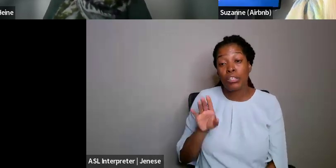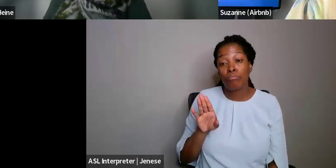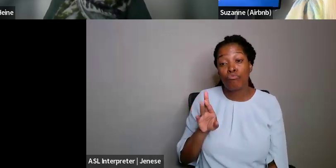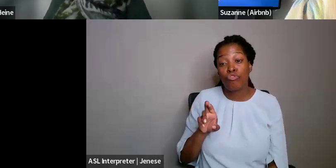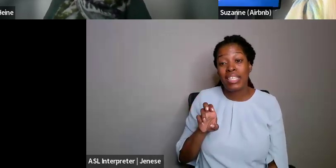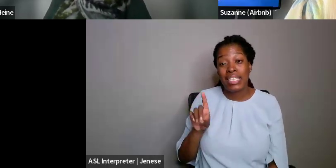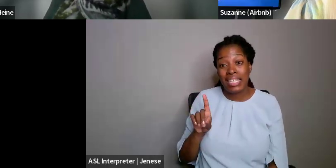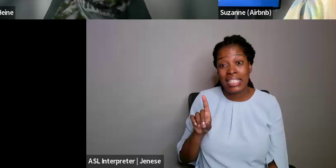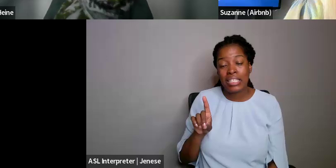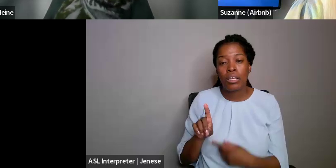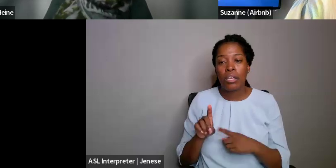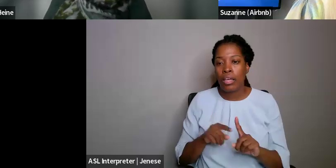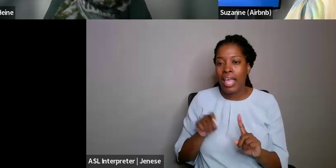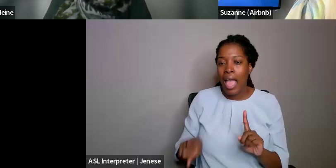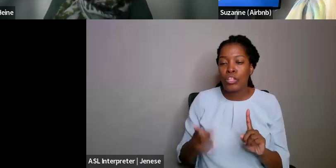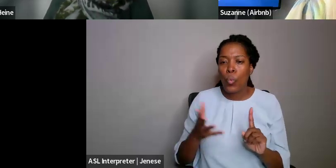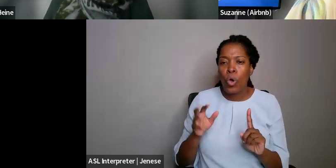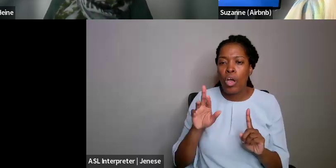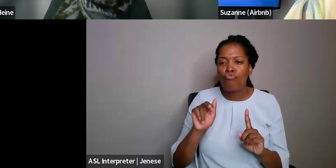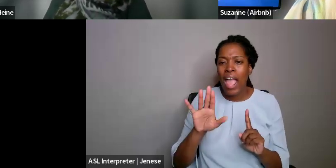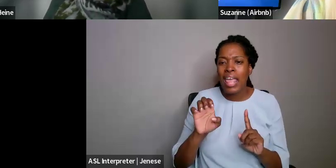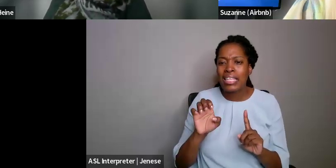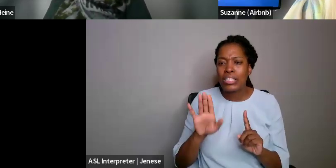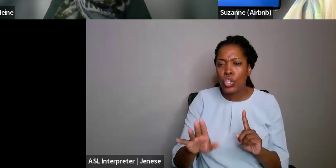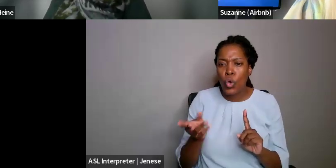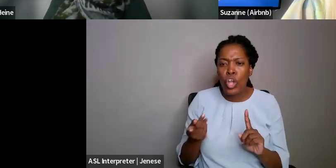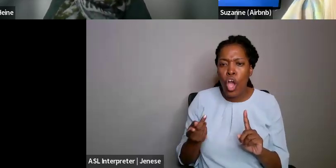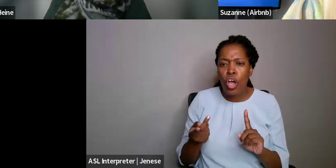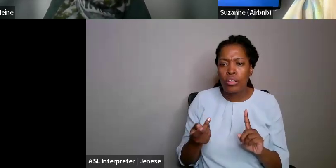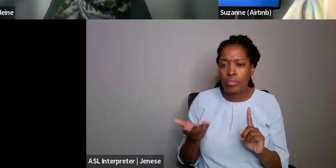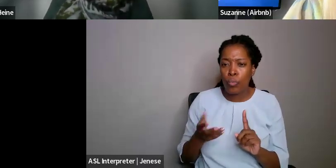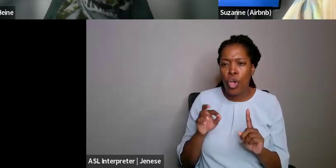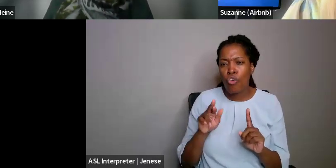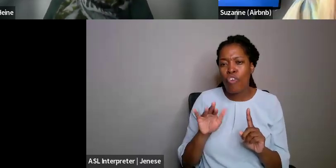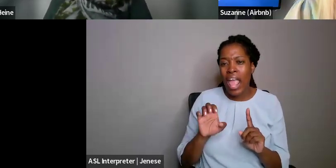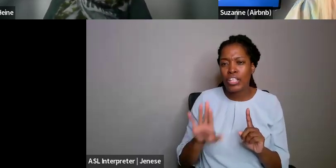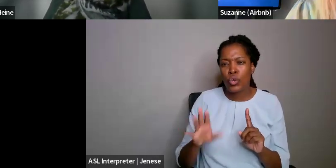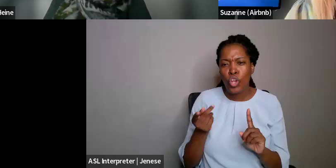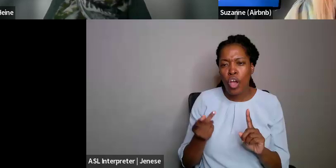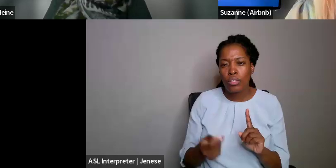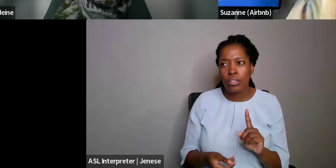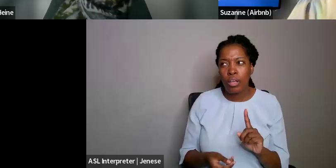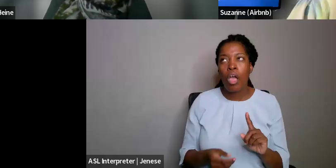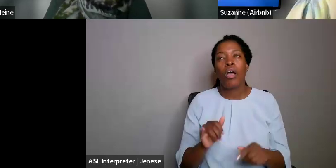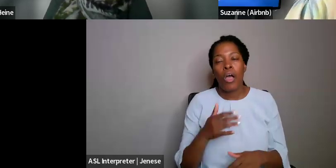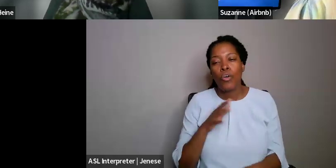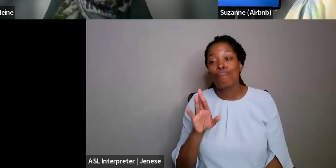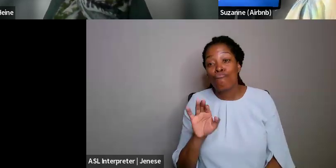said, "What race are they?" What race are my dogs? So that was very cute. So little things like